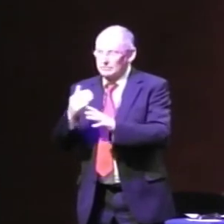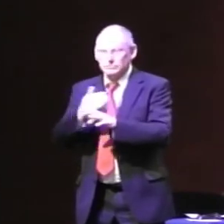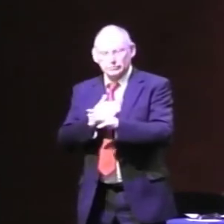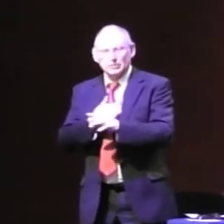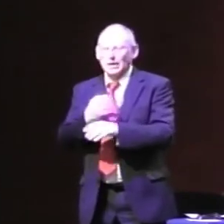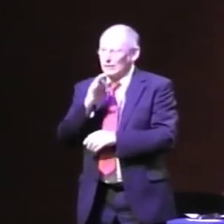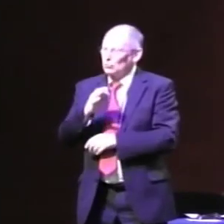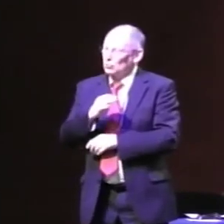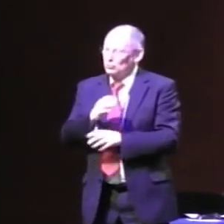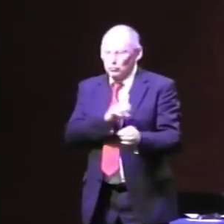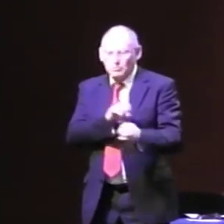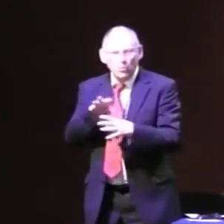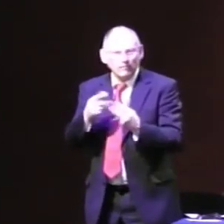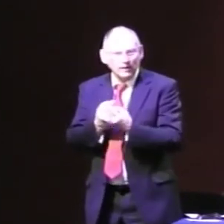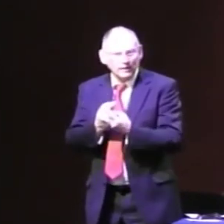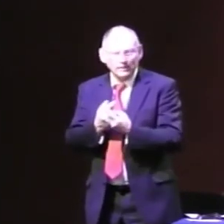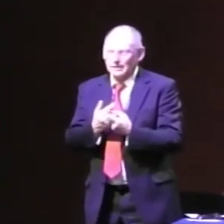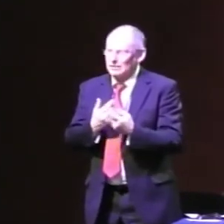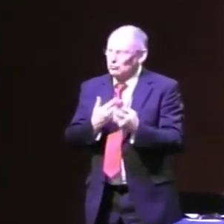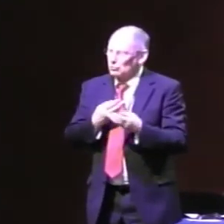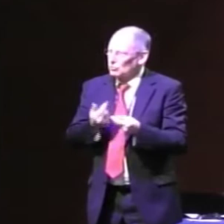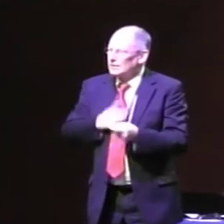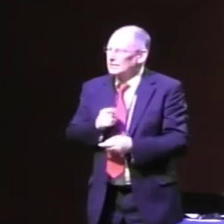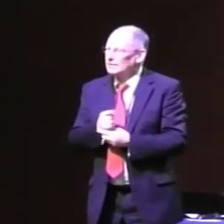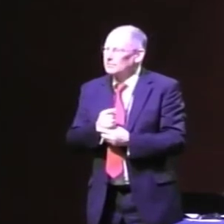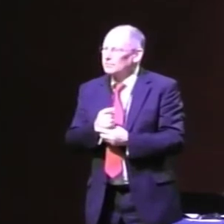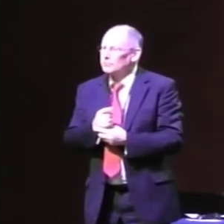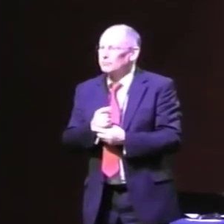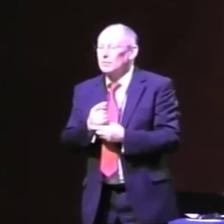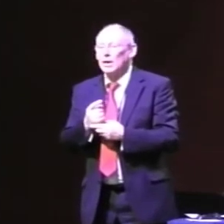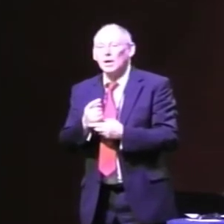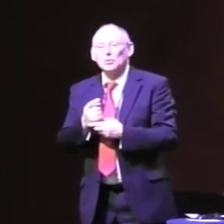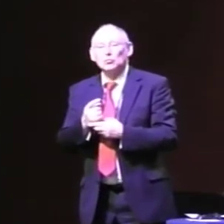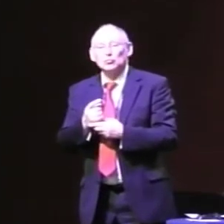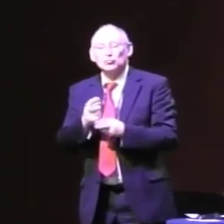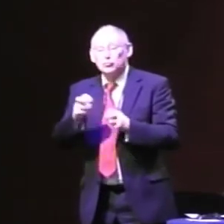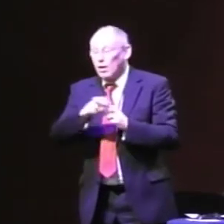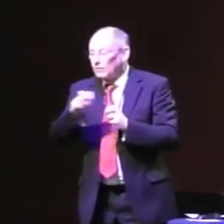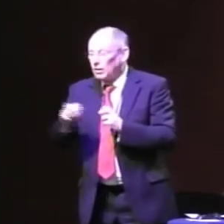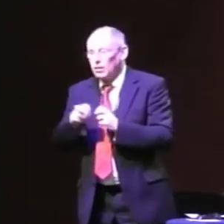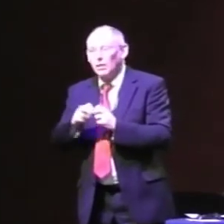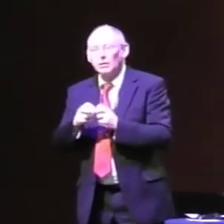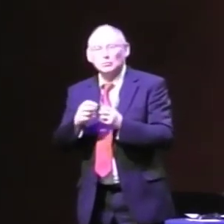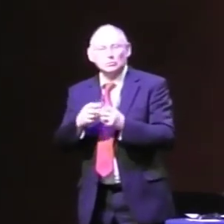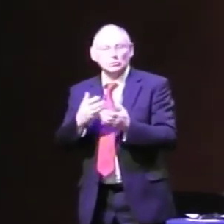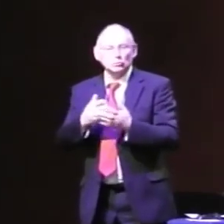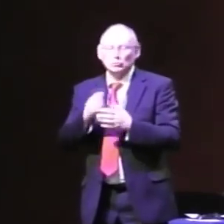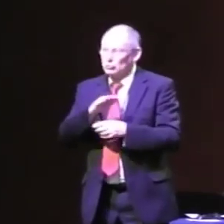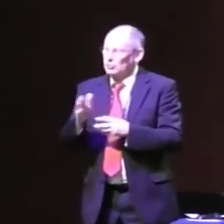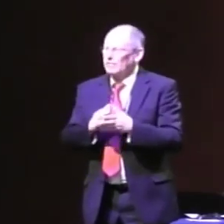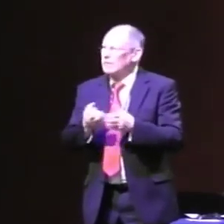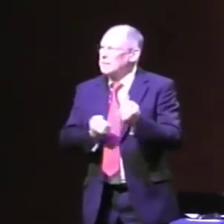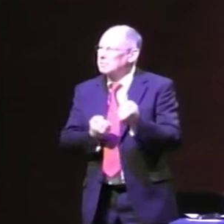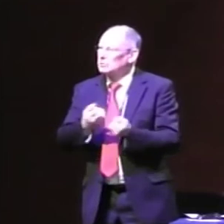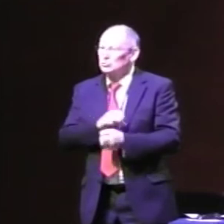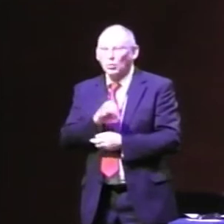move any resources that were required. In terms of travel, children were issued with bus tokens, and we know